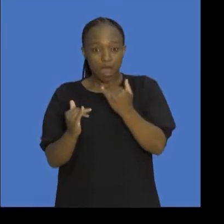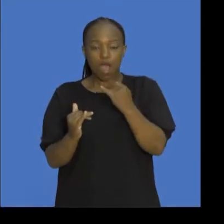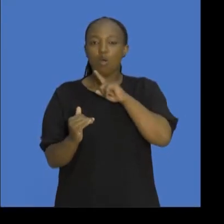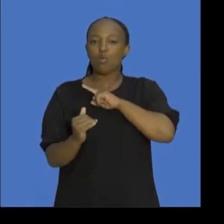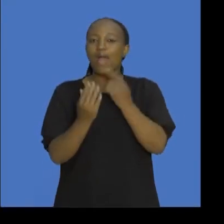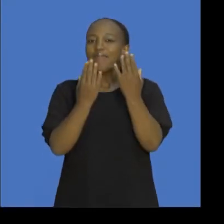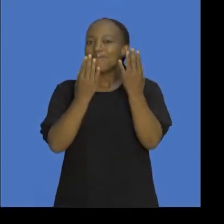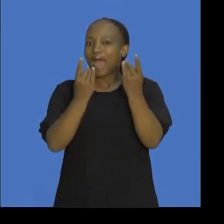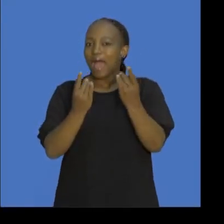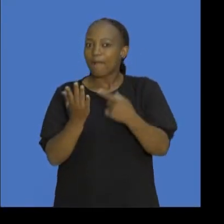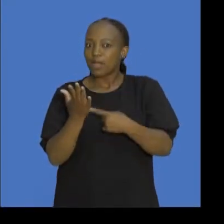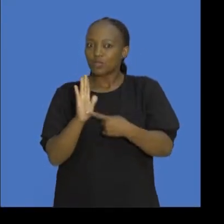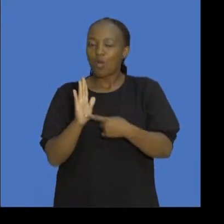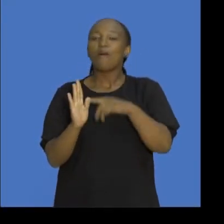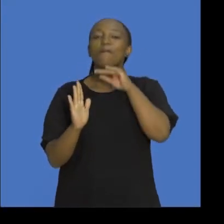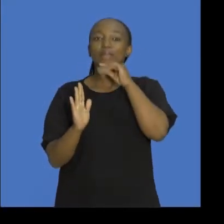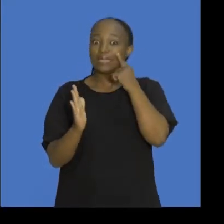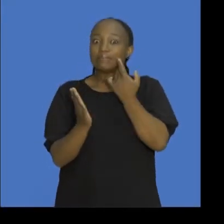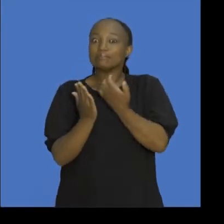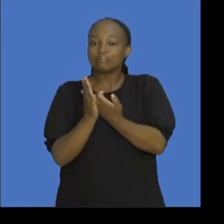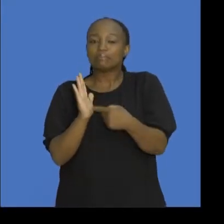I wouldn't accept with anything without data.